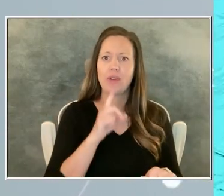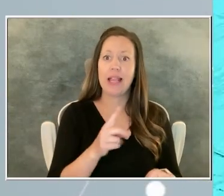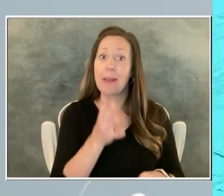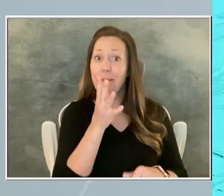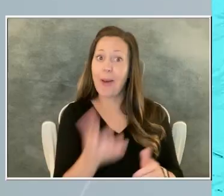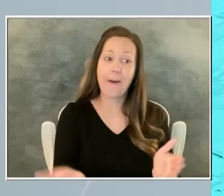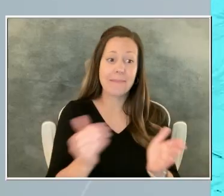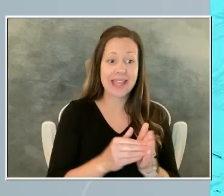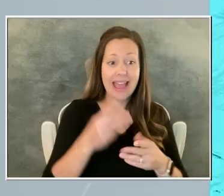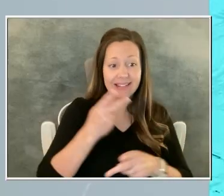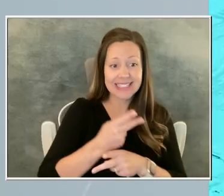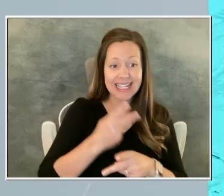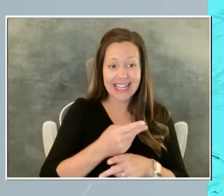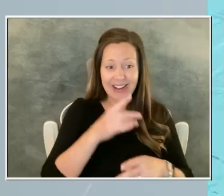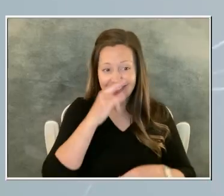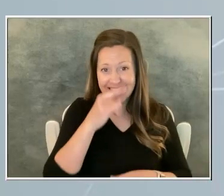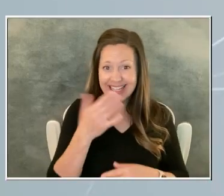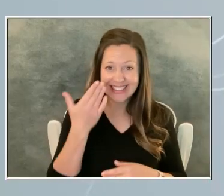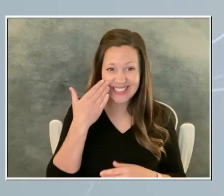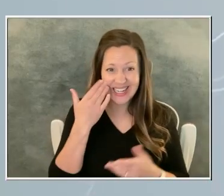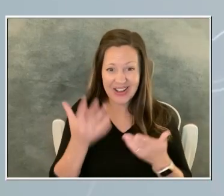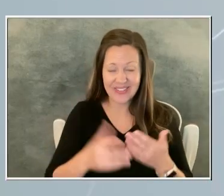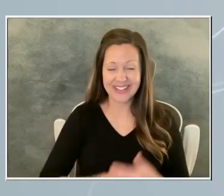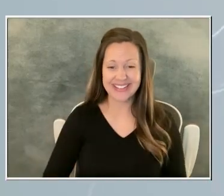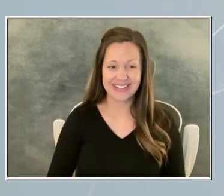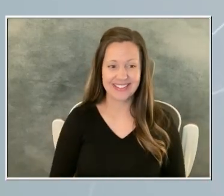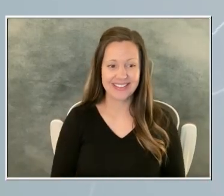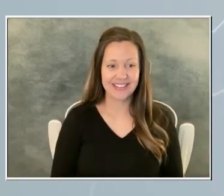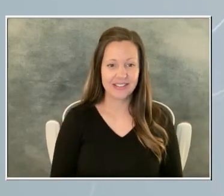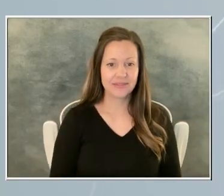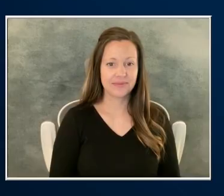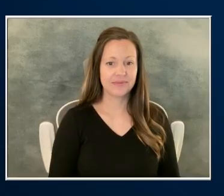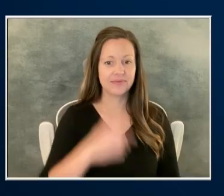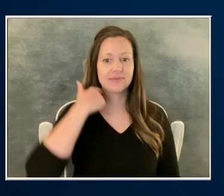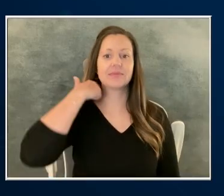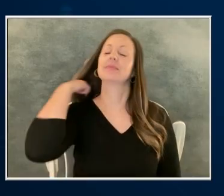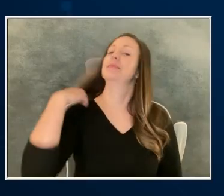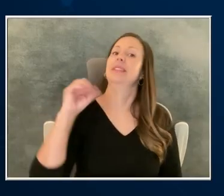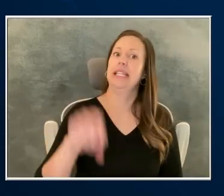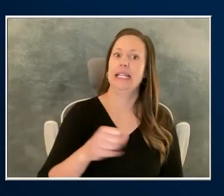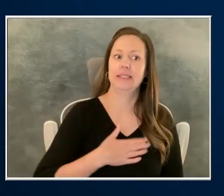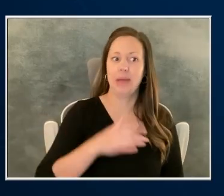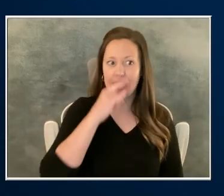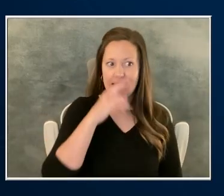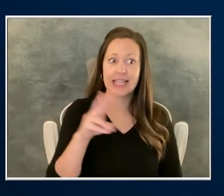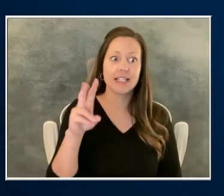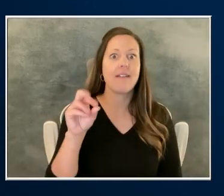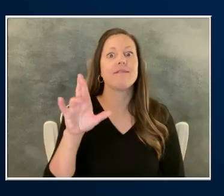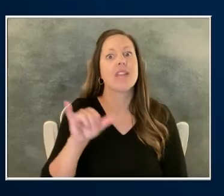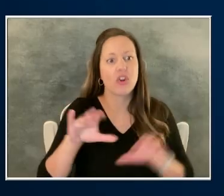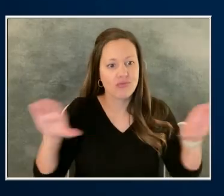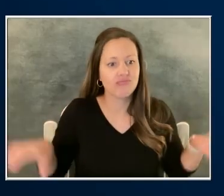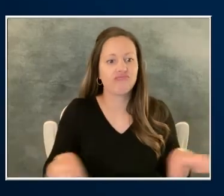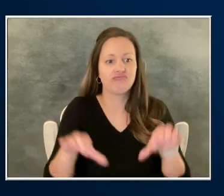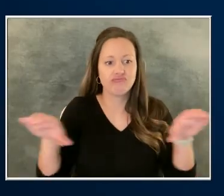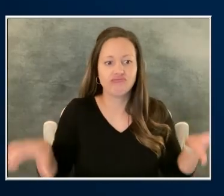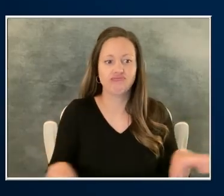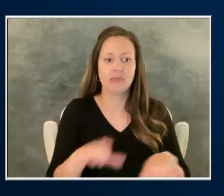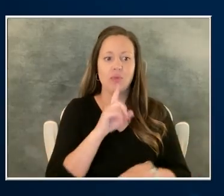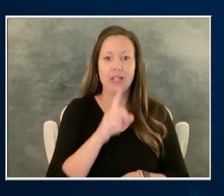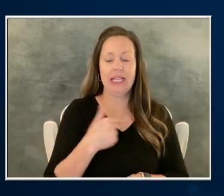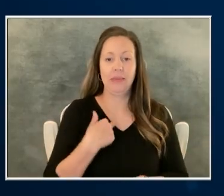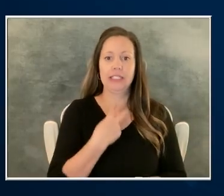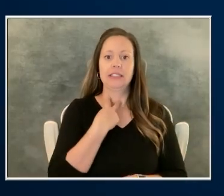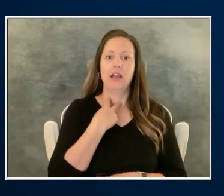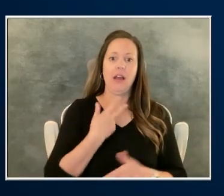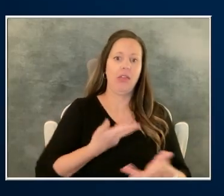that you wanted to? Talk to us a little bit about absolutely. Because my kids are very active, and being held back is really hard as a mom. So